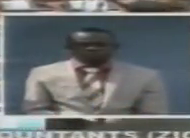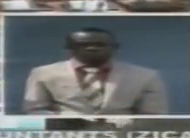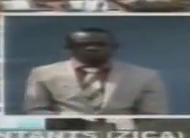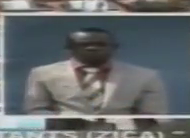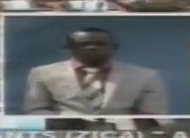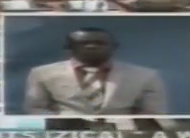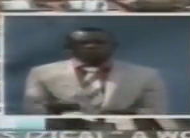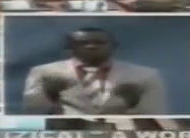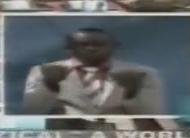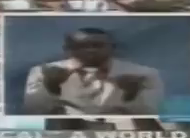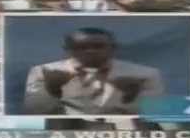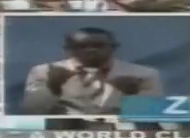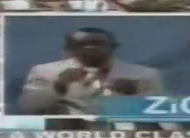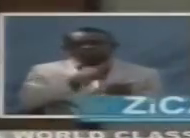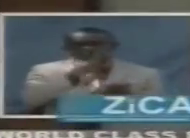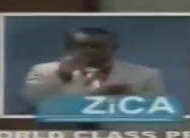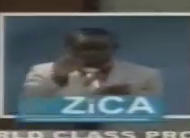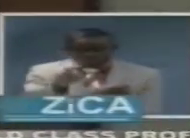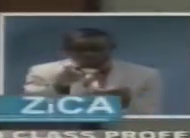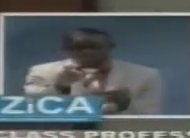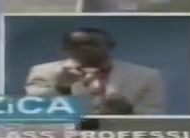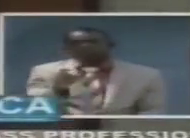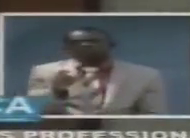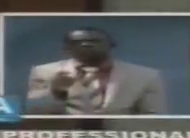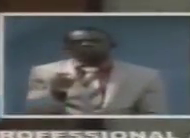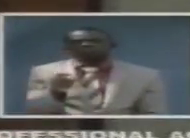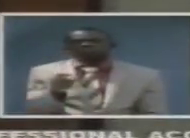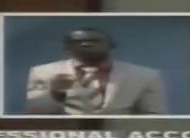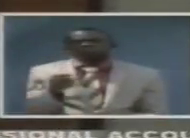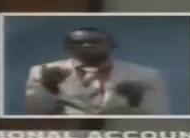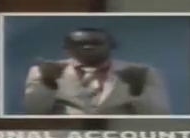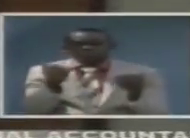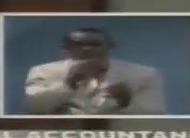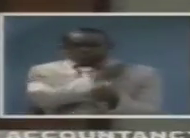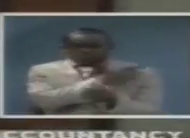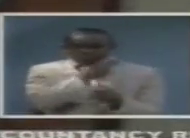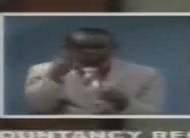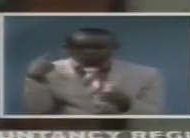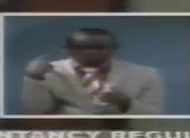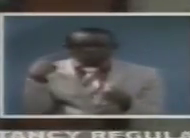The question is that the House do now resolve